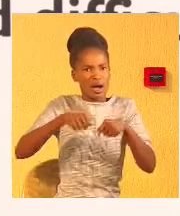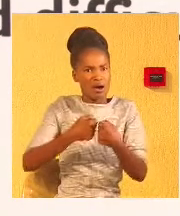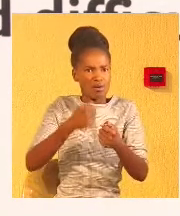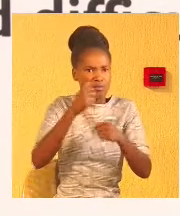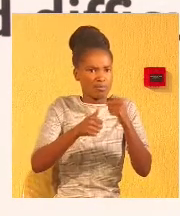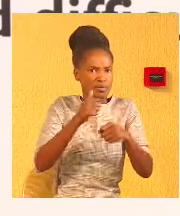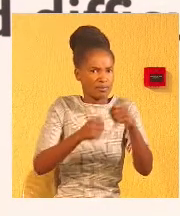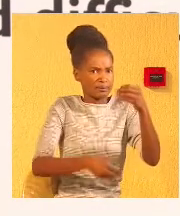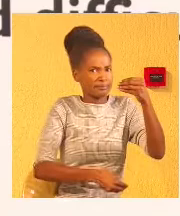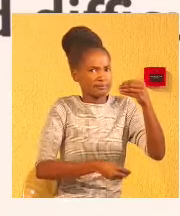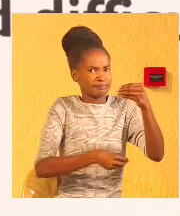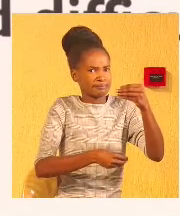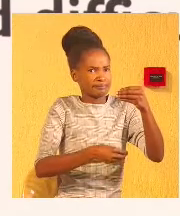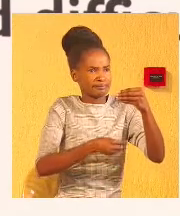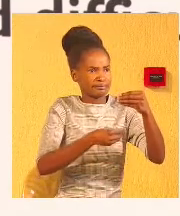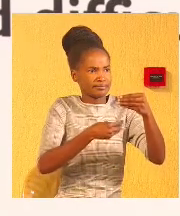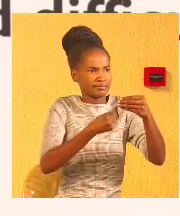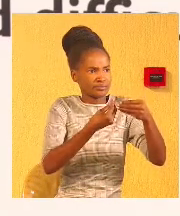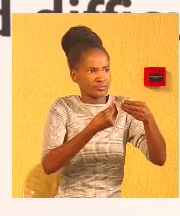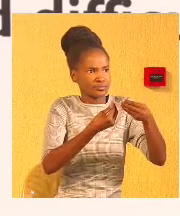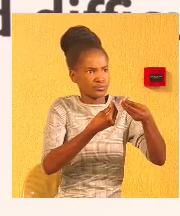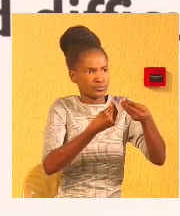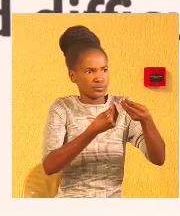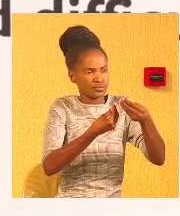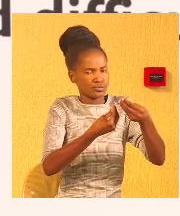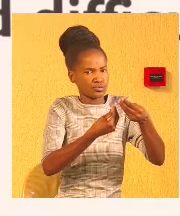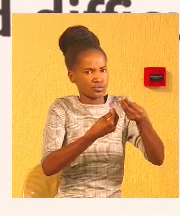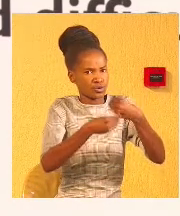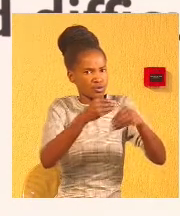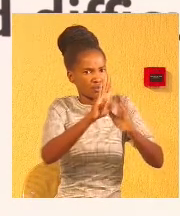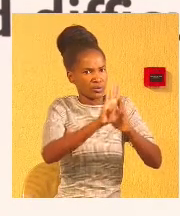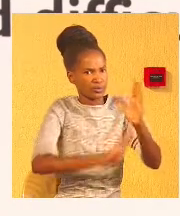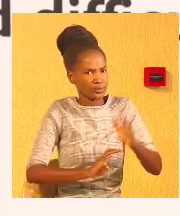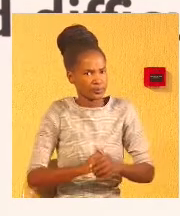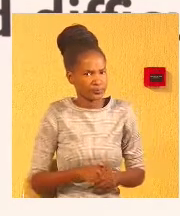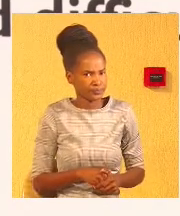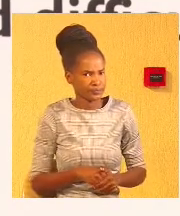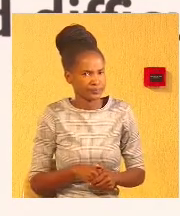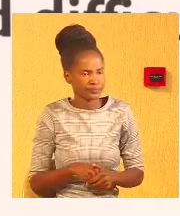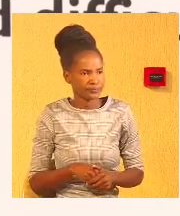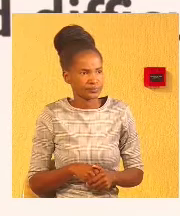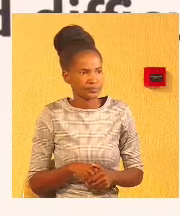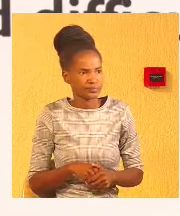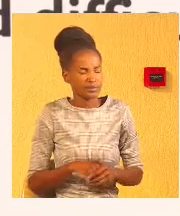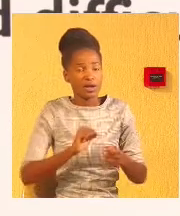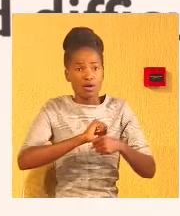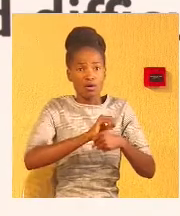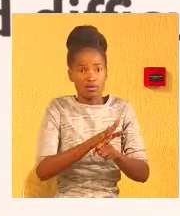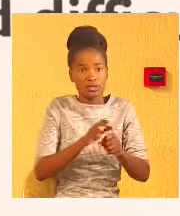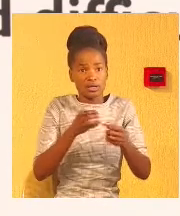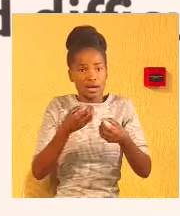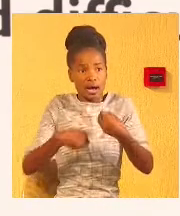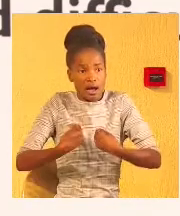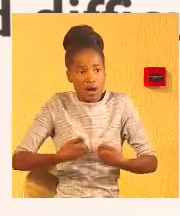I'm quite sure our colleagues from the media are well aware that it